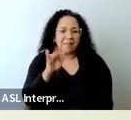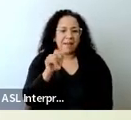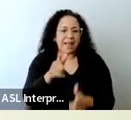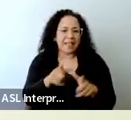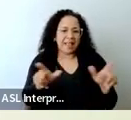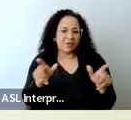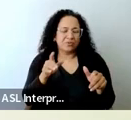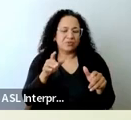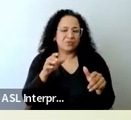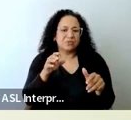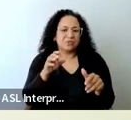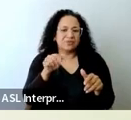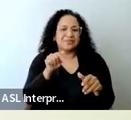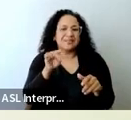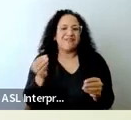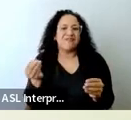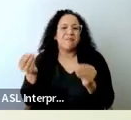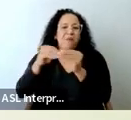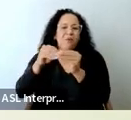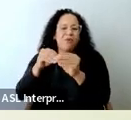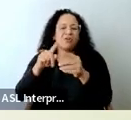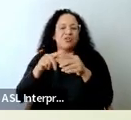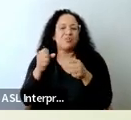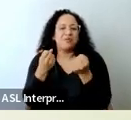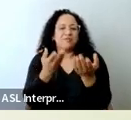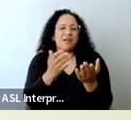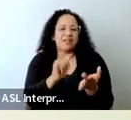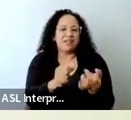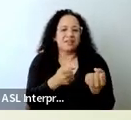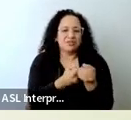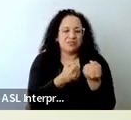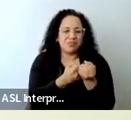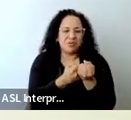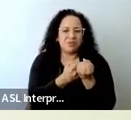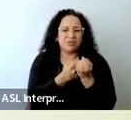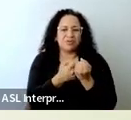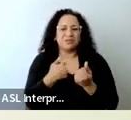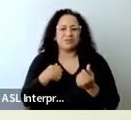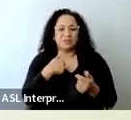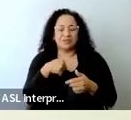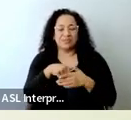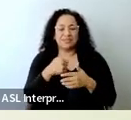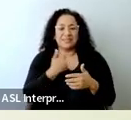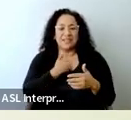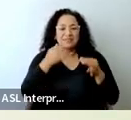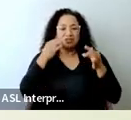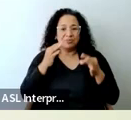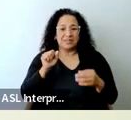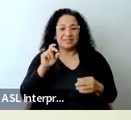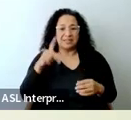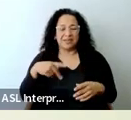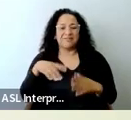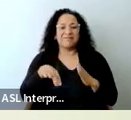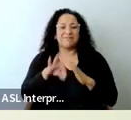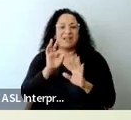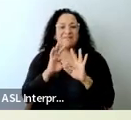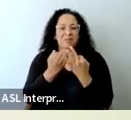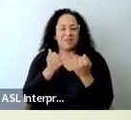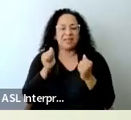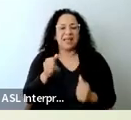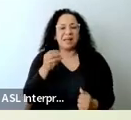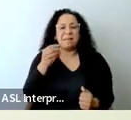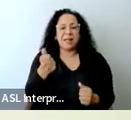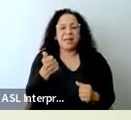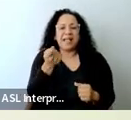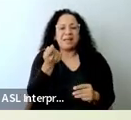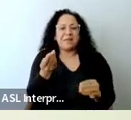staff more to provide that support. As we're in self-determination, we have found that families can actually pay a little